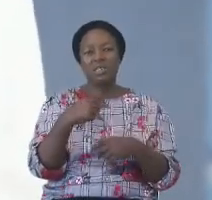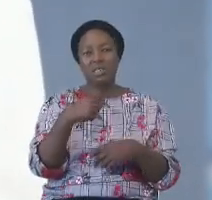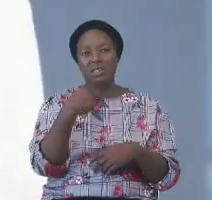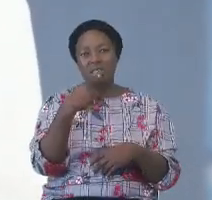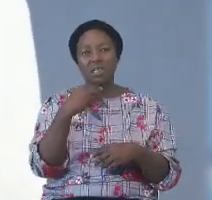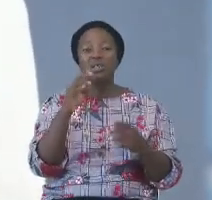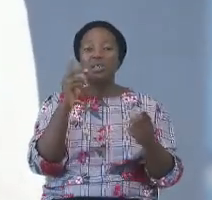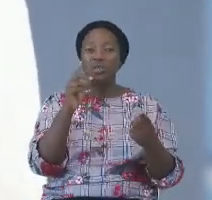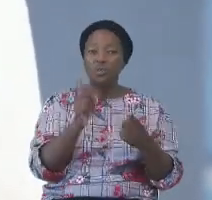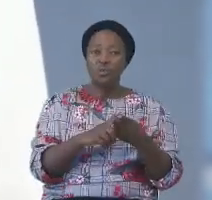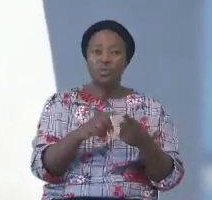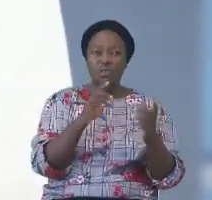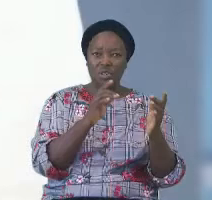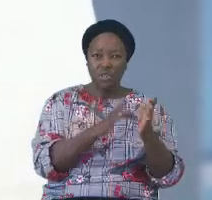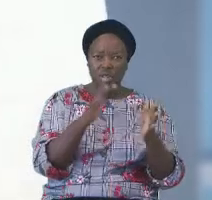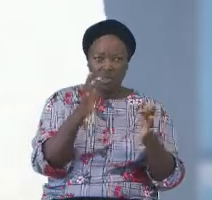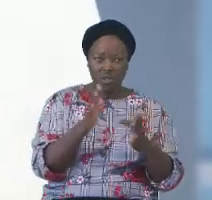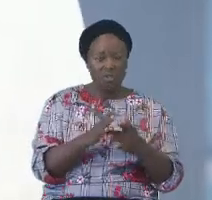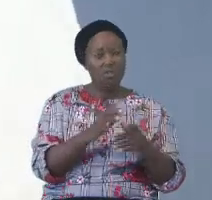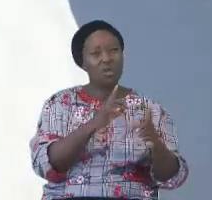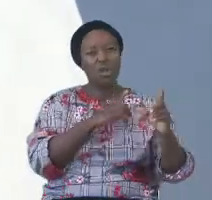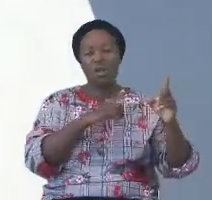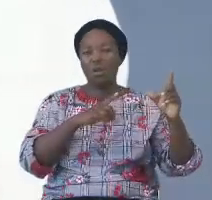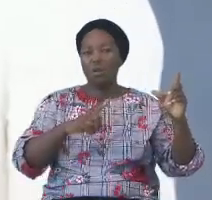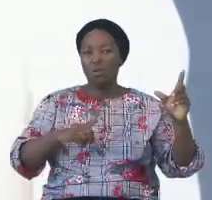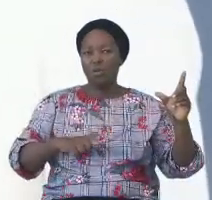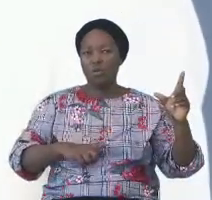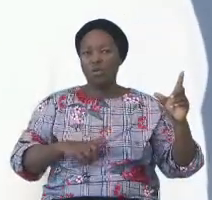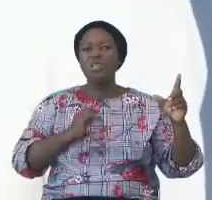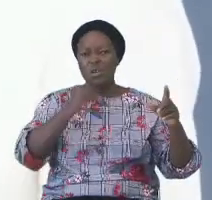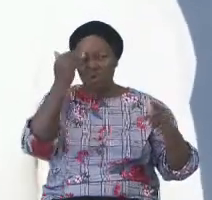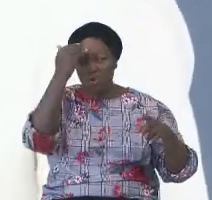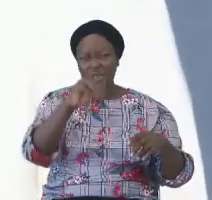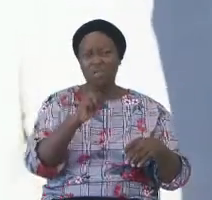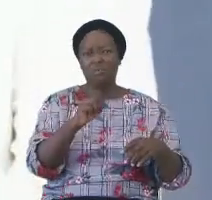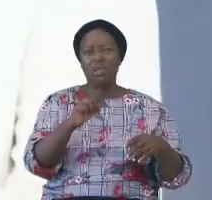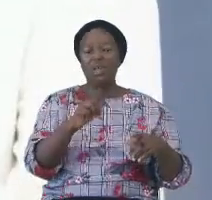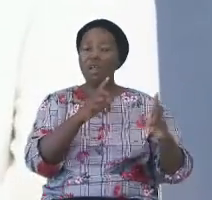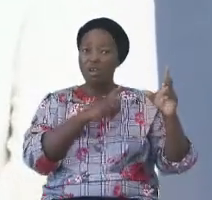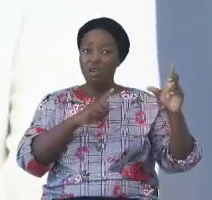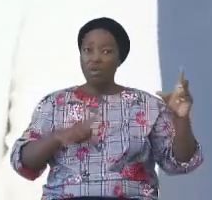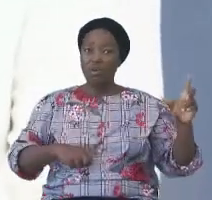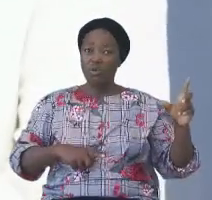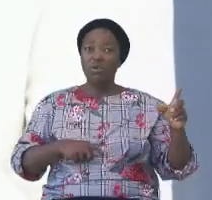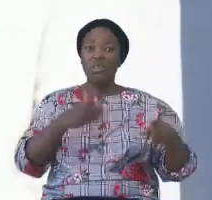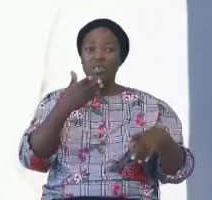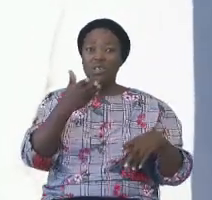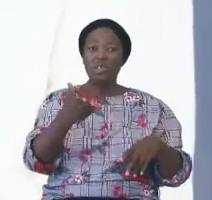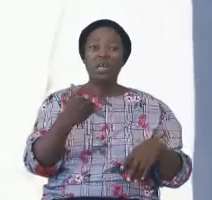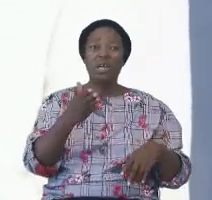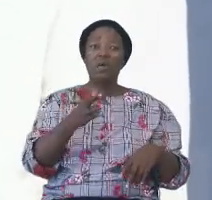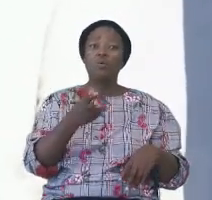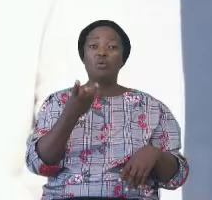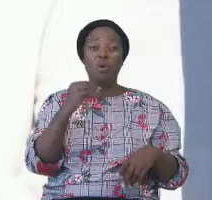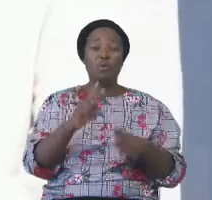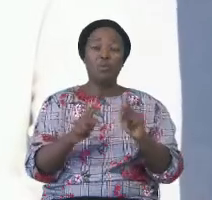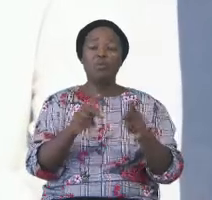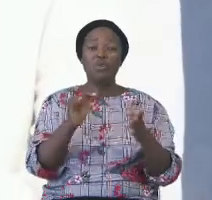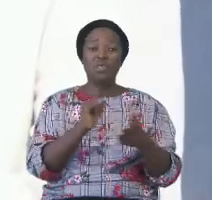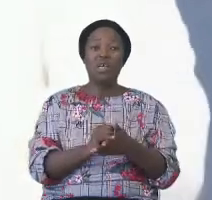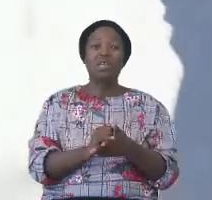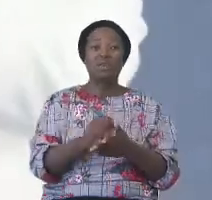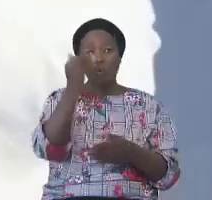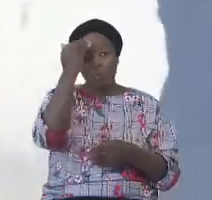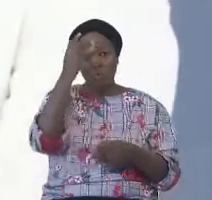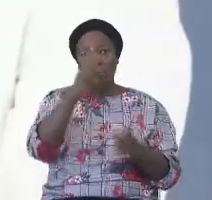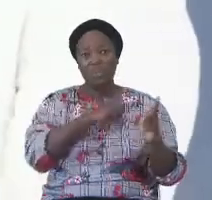look at verse 42 and he said unto jesus lord he recognized him